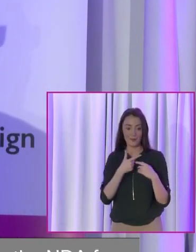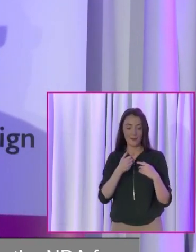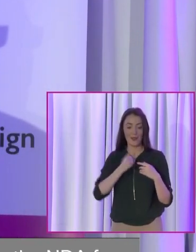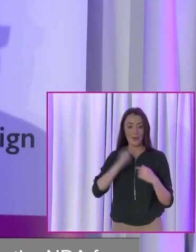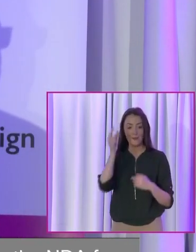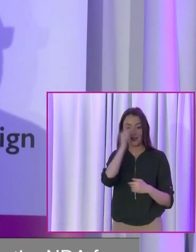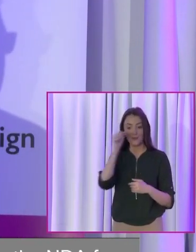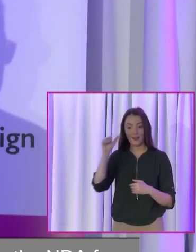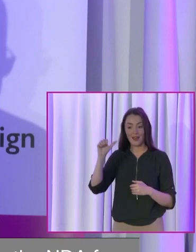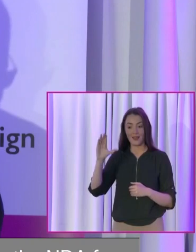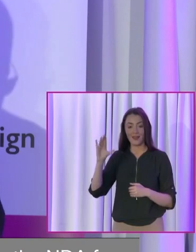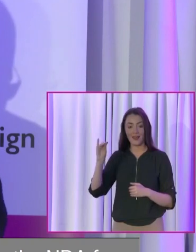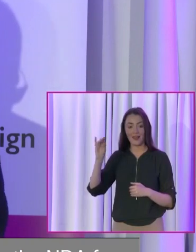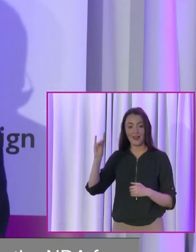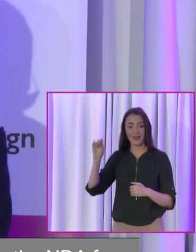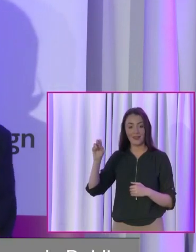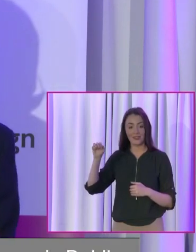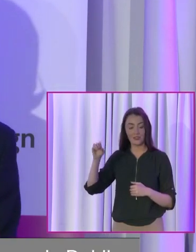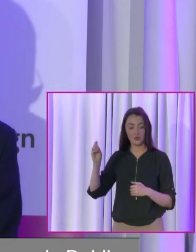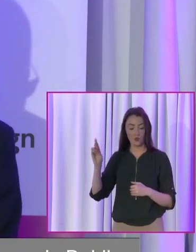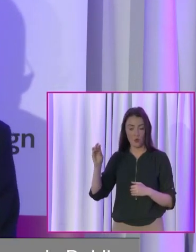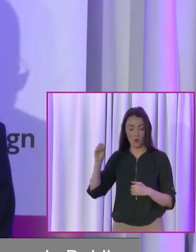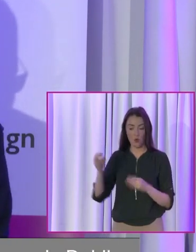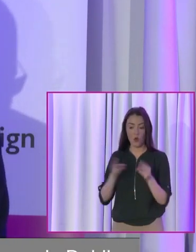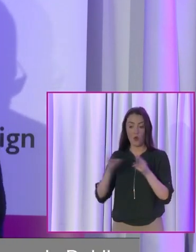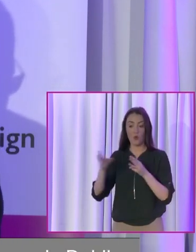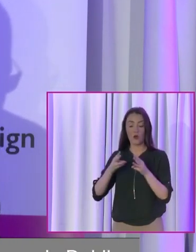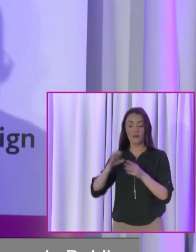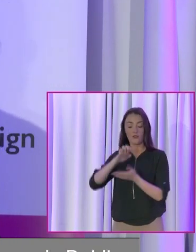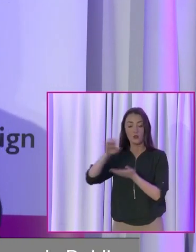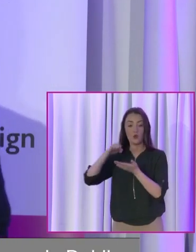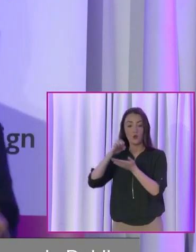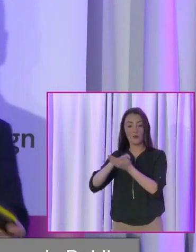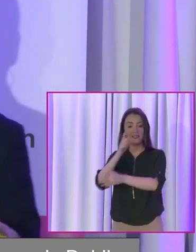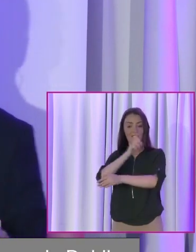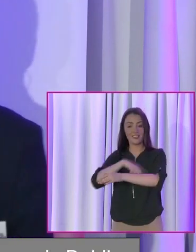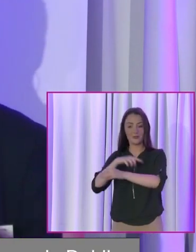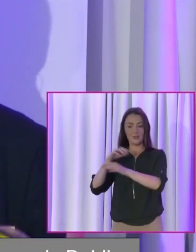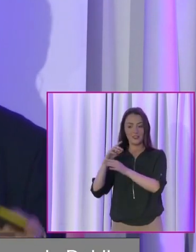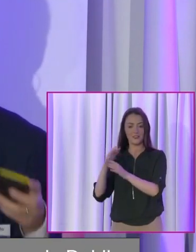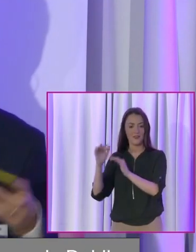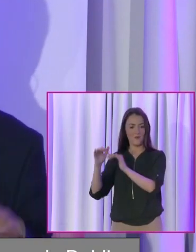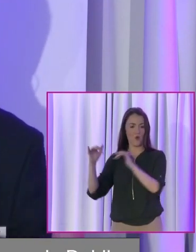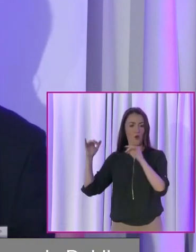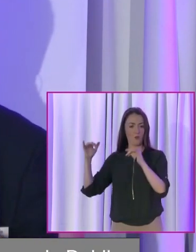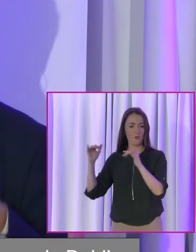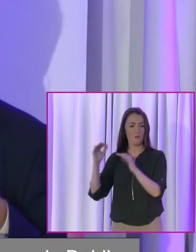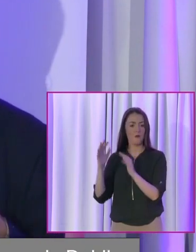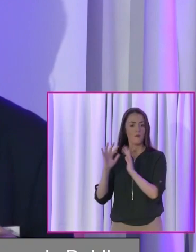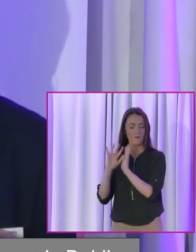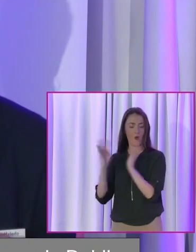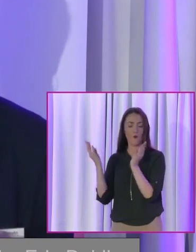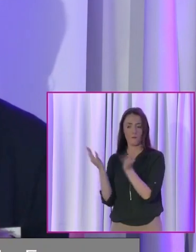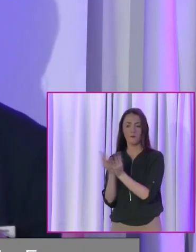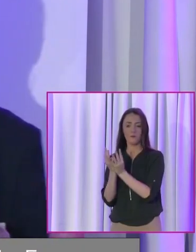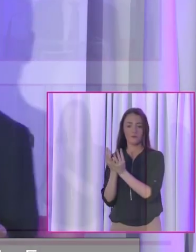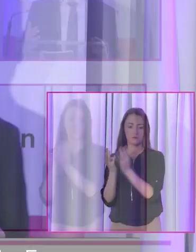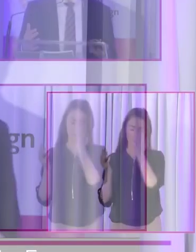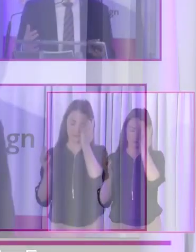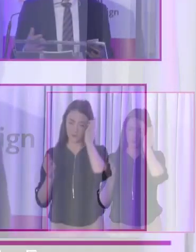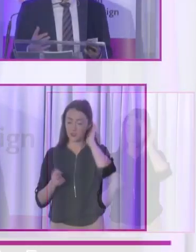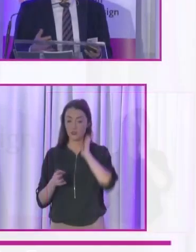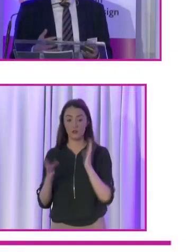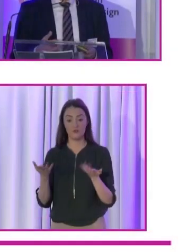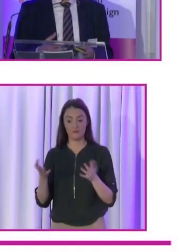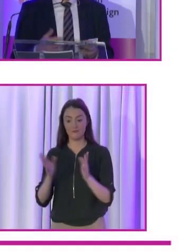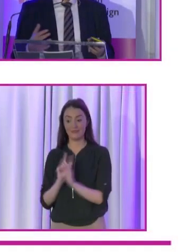Moledo, and I work at the European Disability Forum, which is the umbrella organization bringing together the European disability